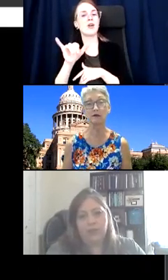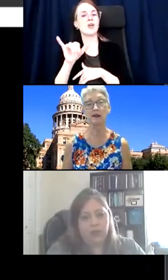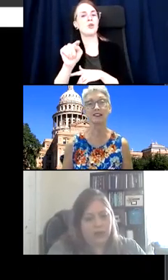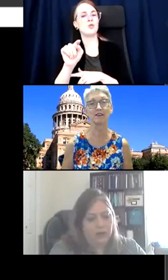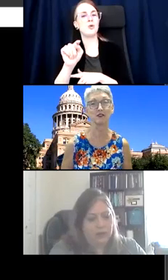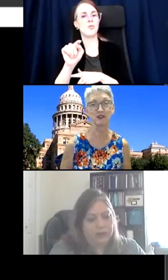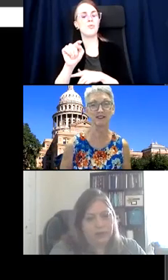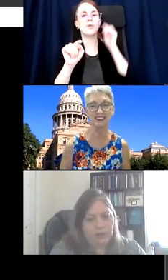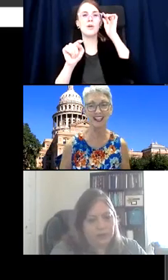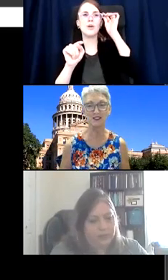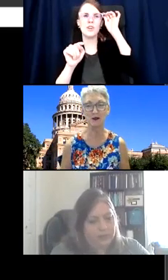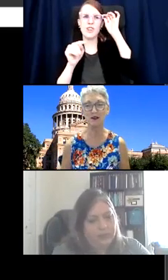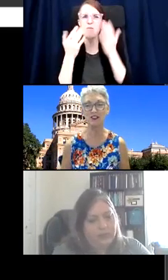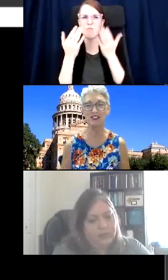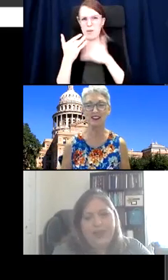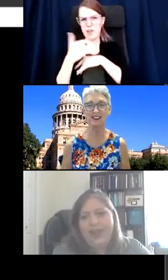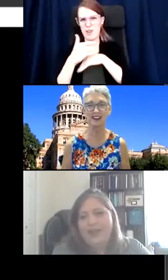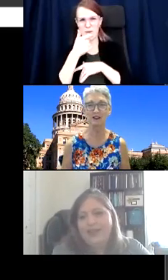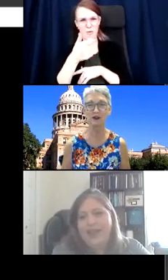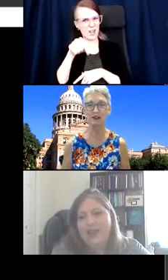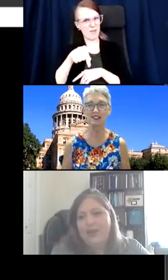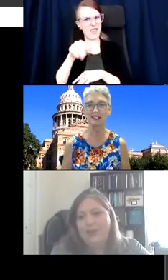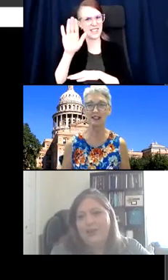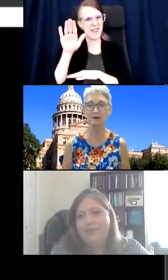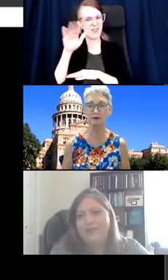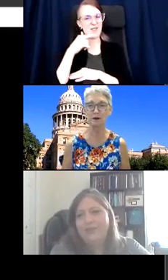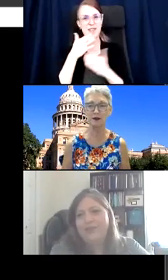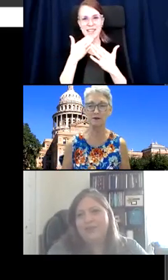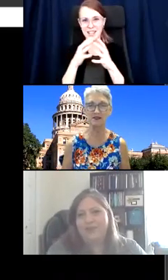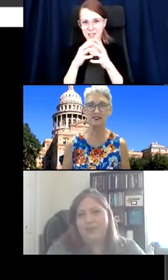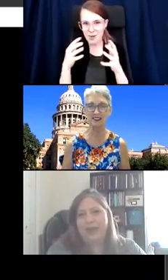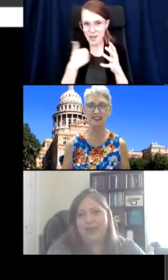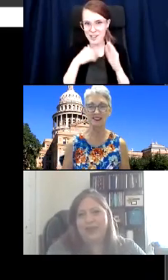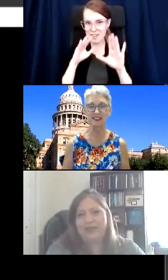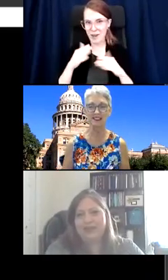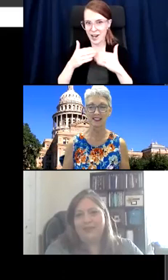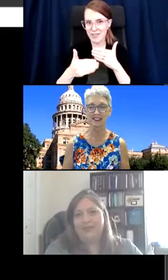probably by this afternoon. Thank you so much. Have a great rest of the day. Bye-bye.